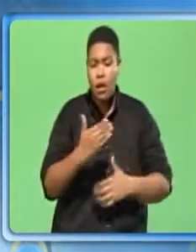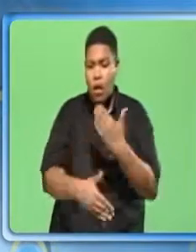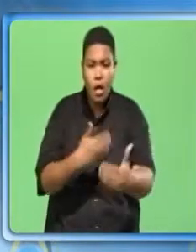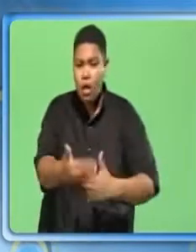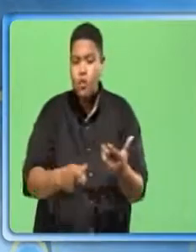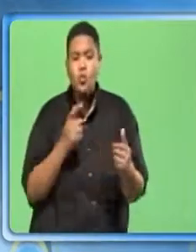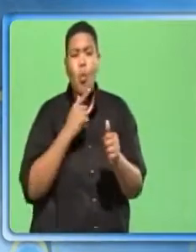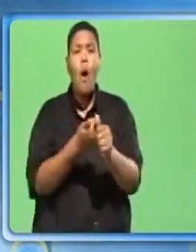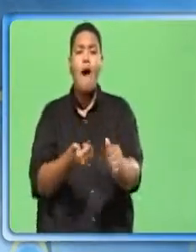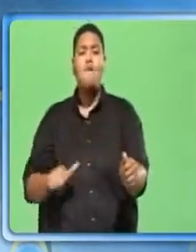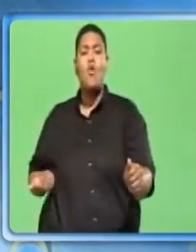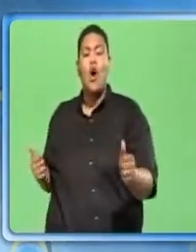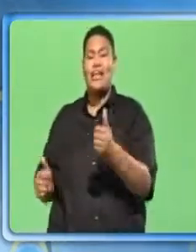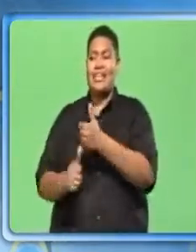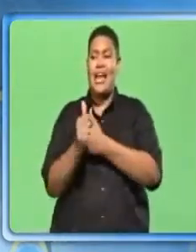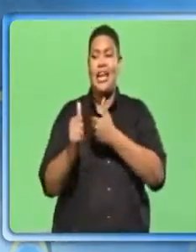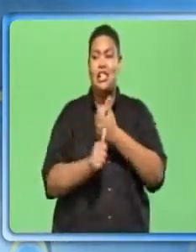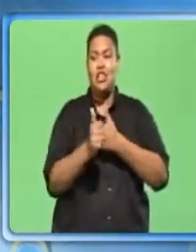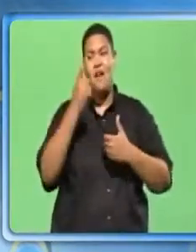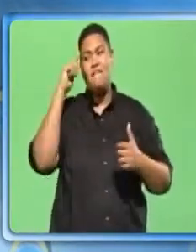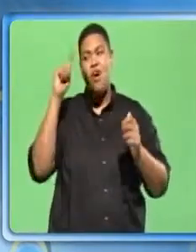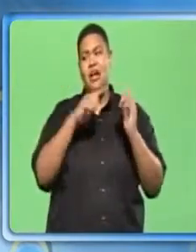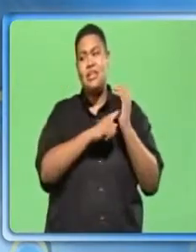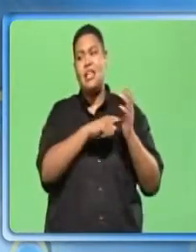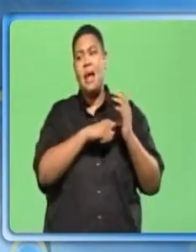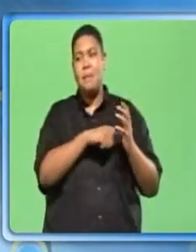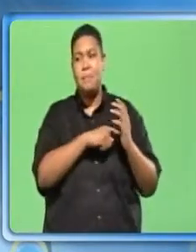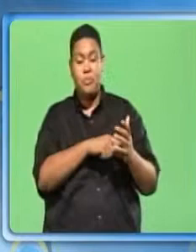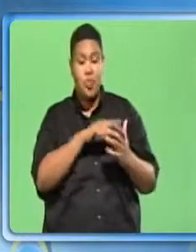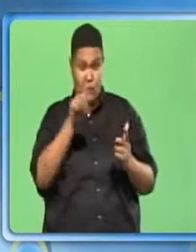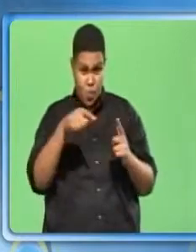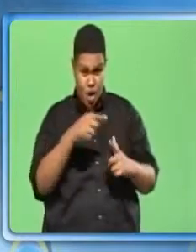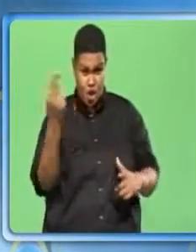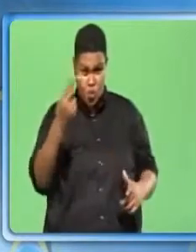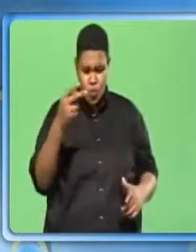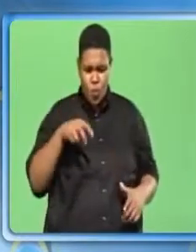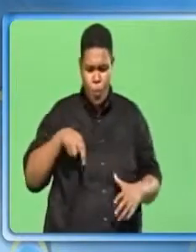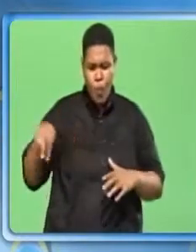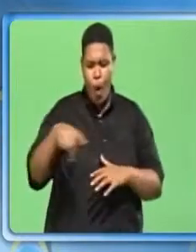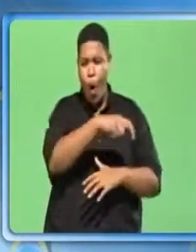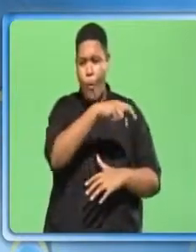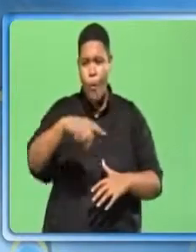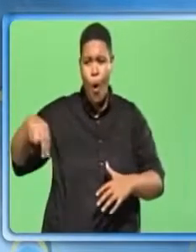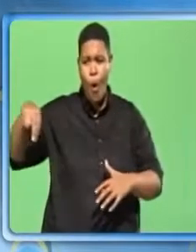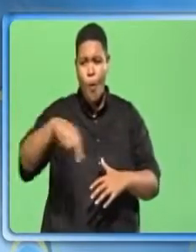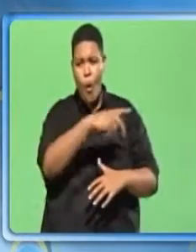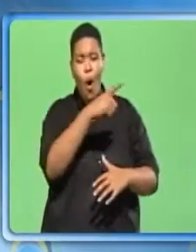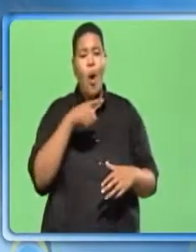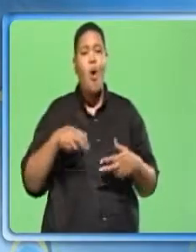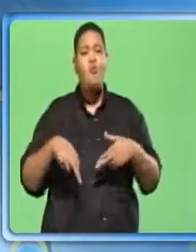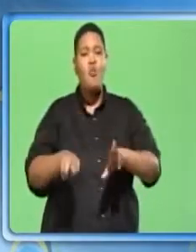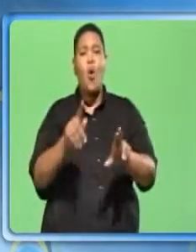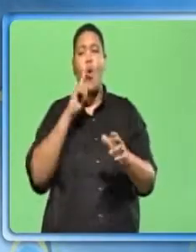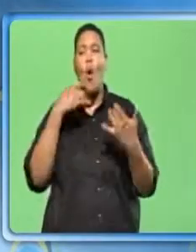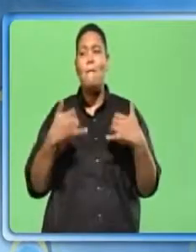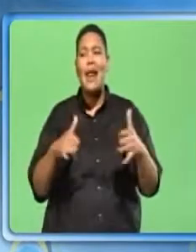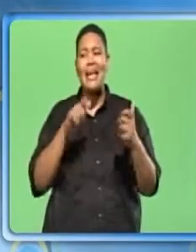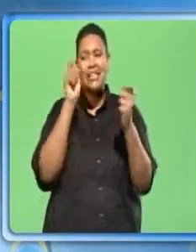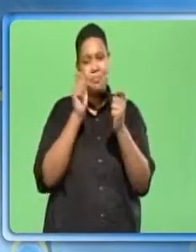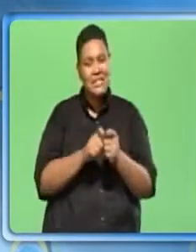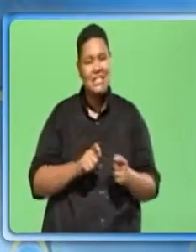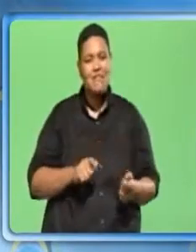to avoid danger. For example, when using the roads daily or playing certain sports.